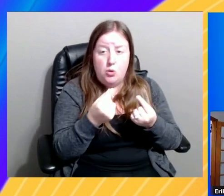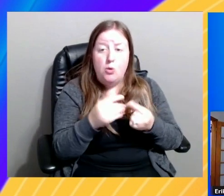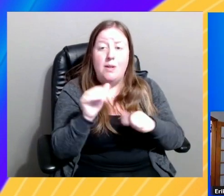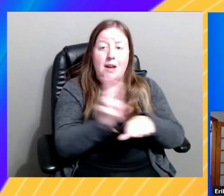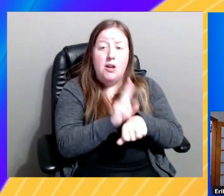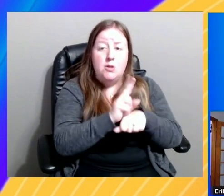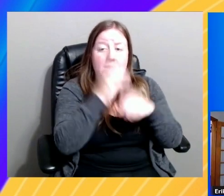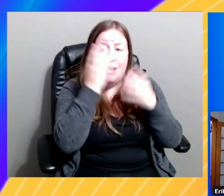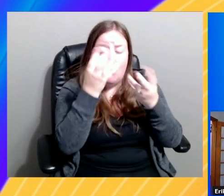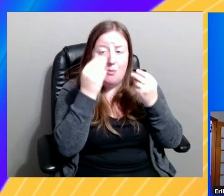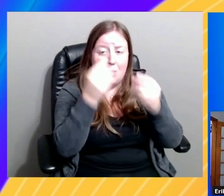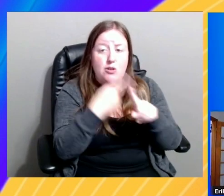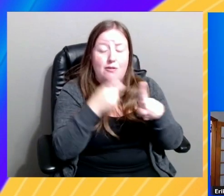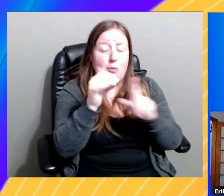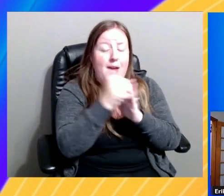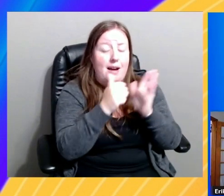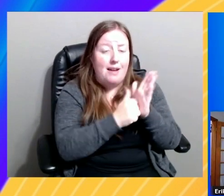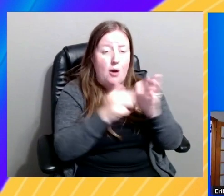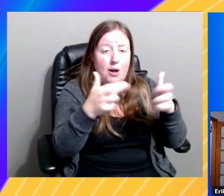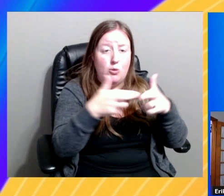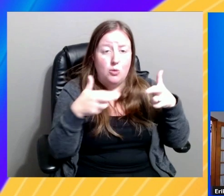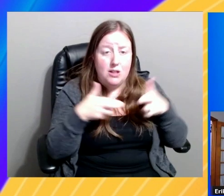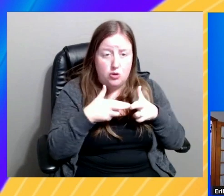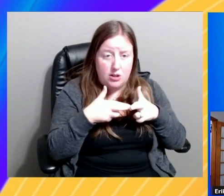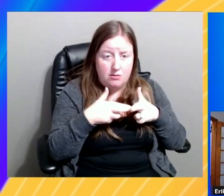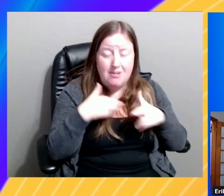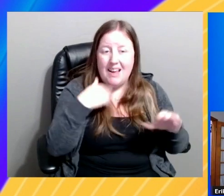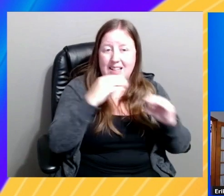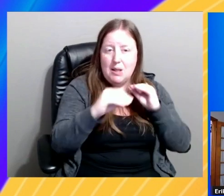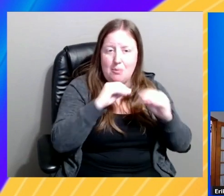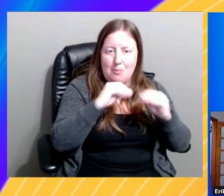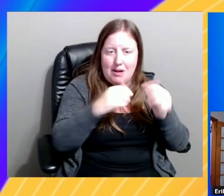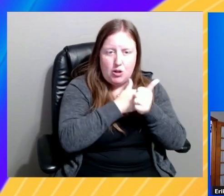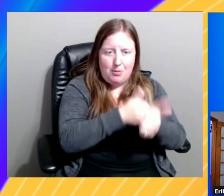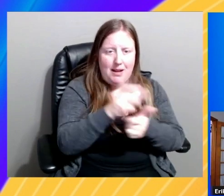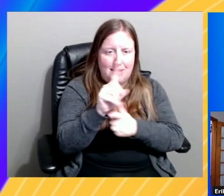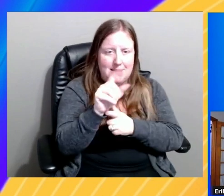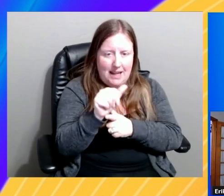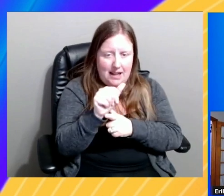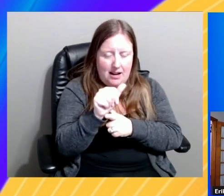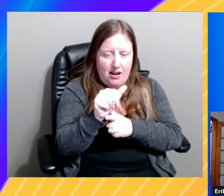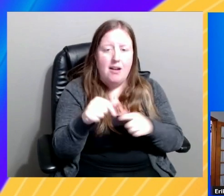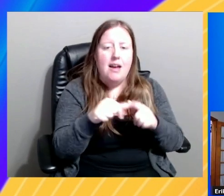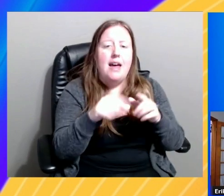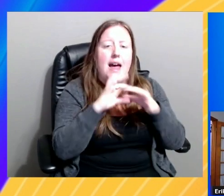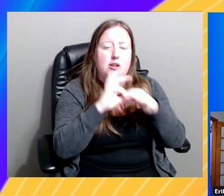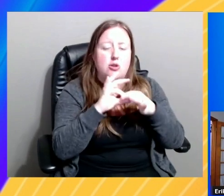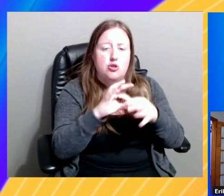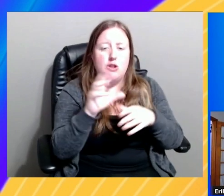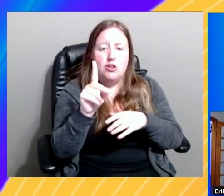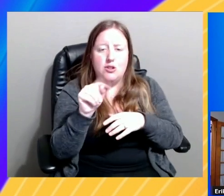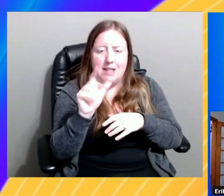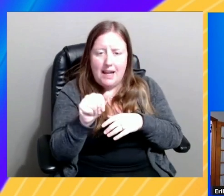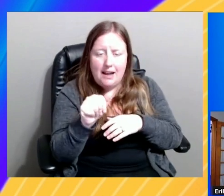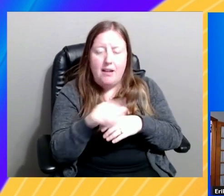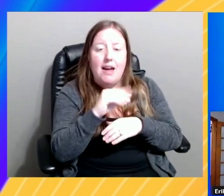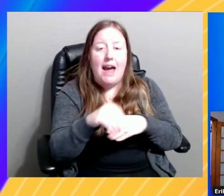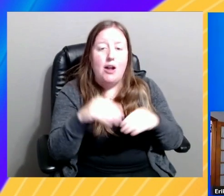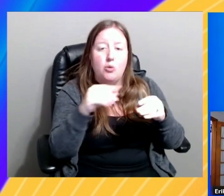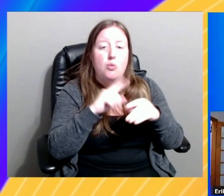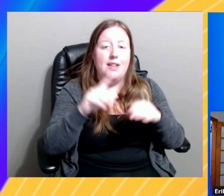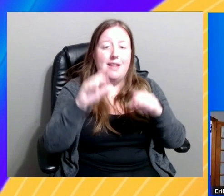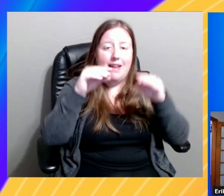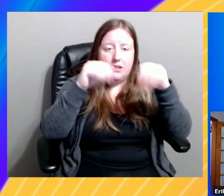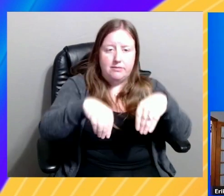that account and region. It takes patch compliance data, state manager association data, and inventory data, and it dumps it into an S3 bucket